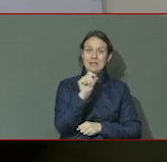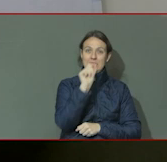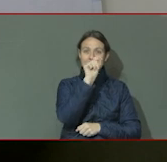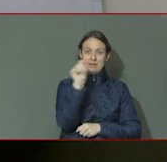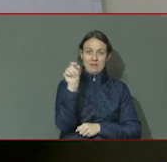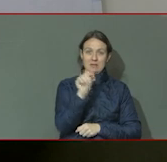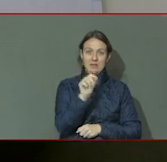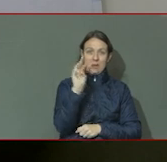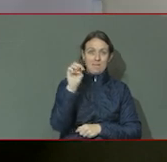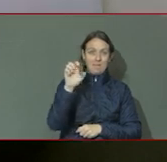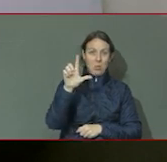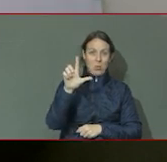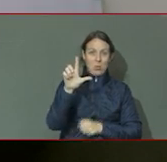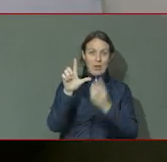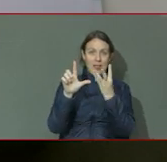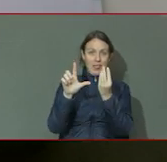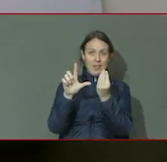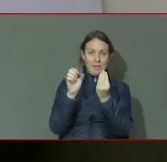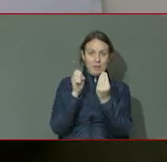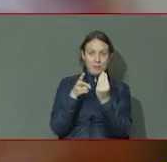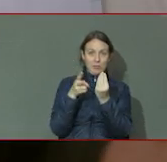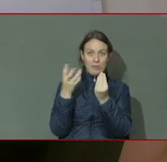mole ratio. Okay,